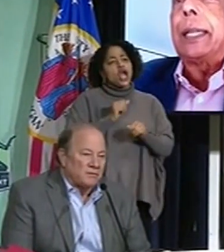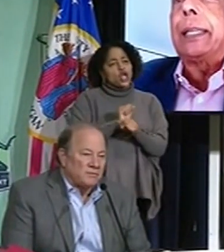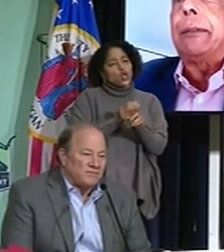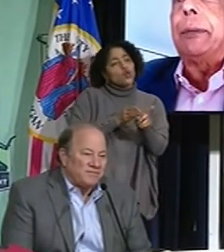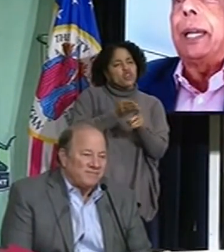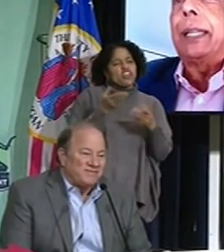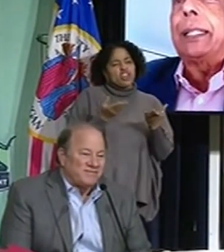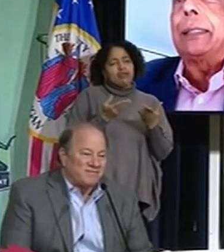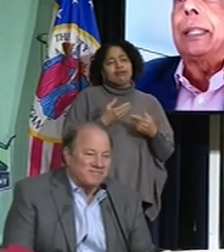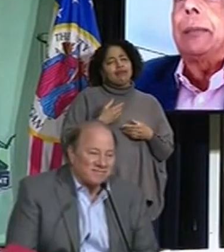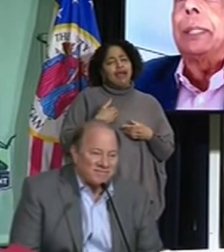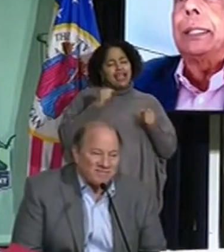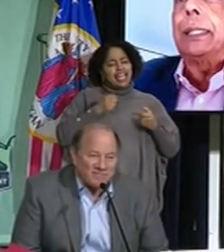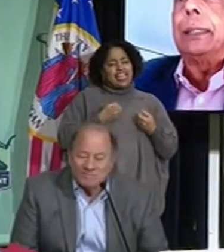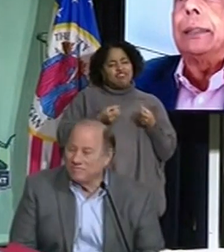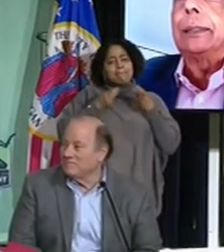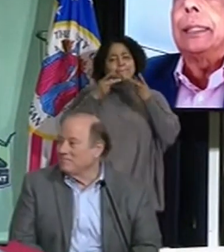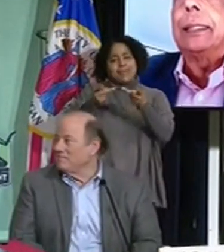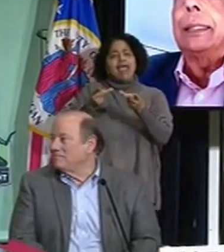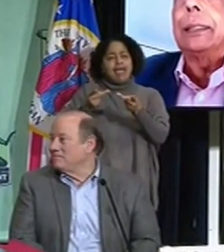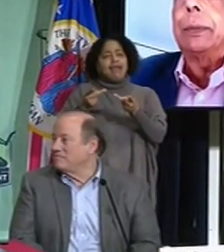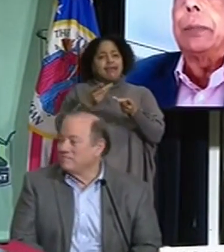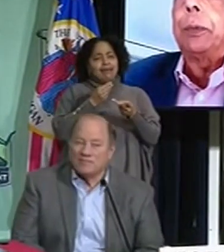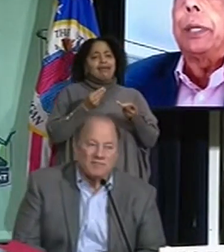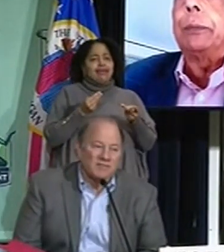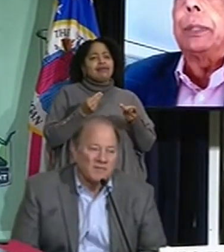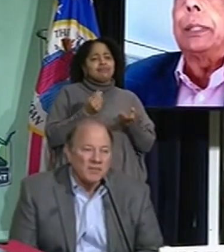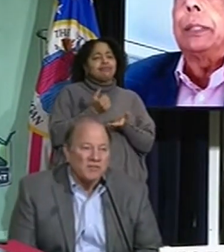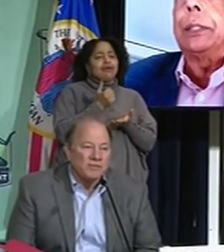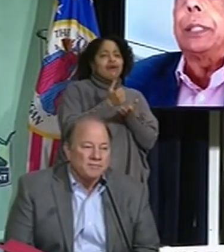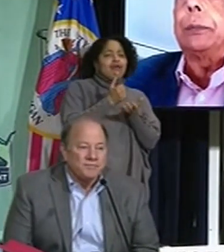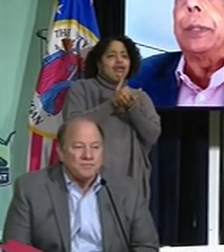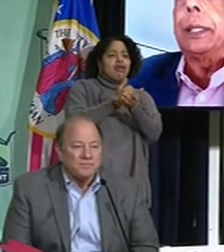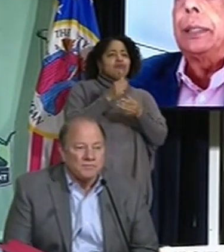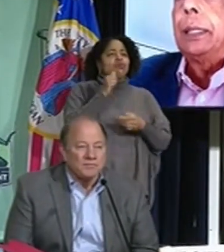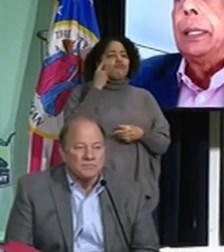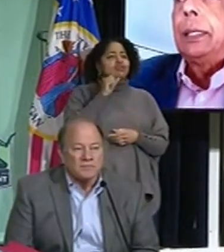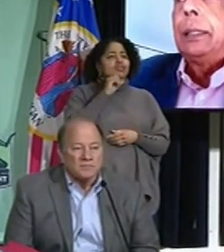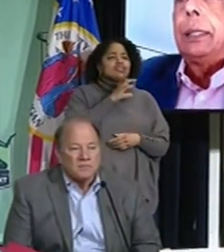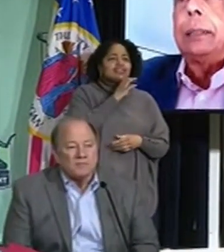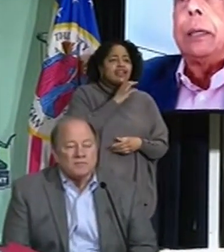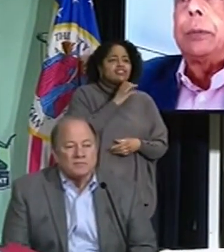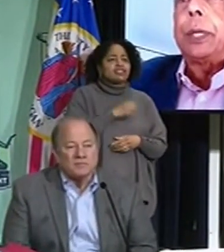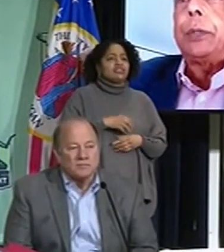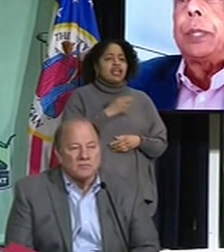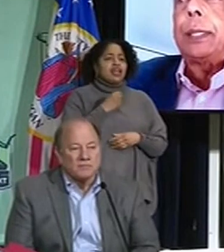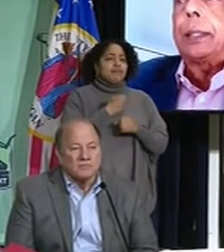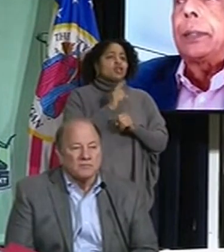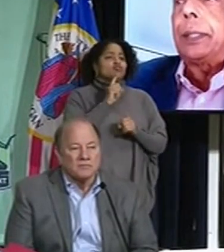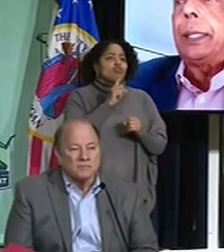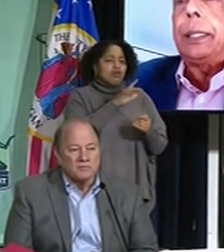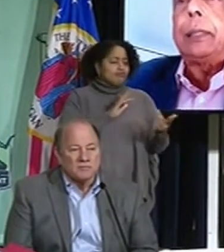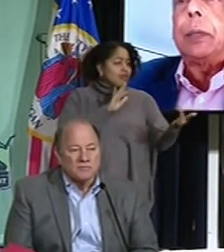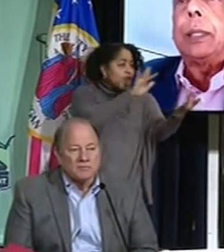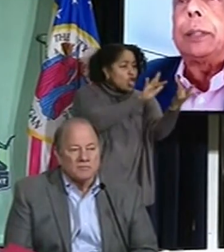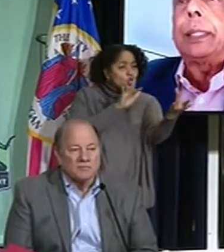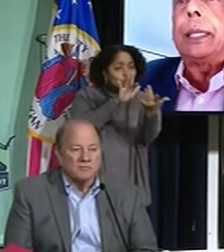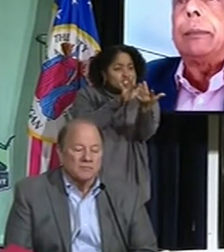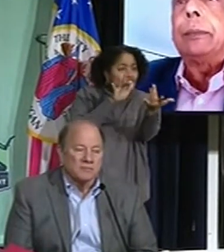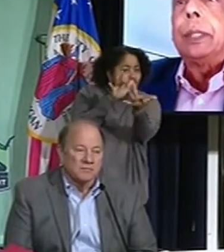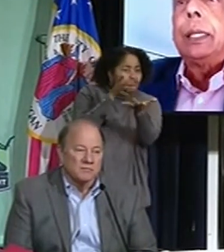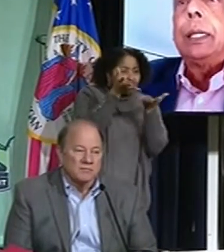I can give it back and help the seniors, and it's very important for, initiative for us on outreach and the testing and